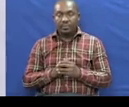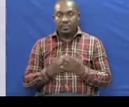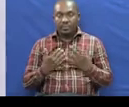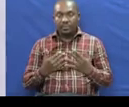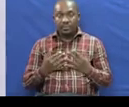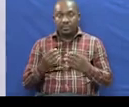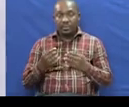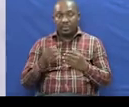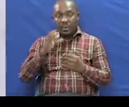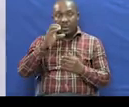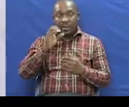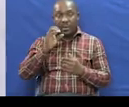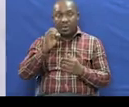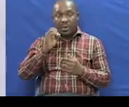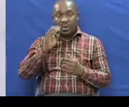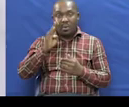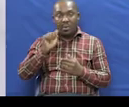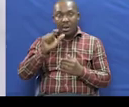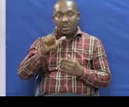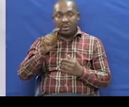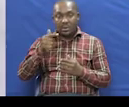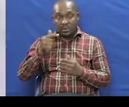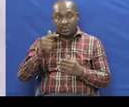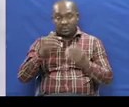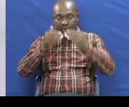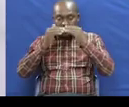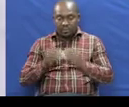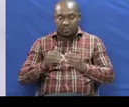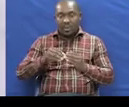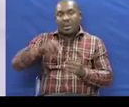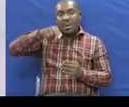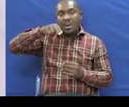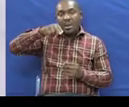From cobalt, there is nickel.